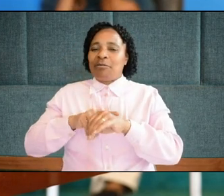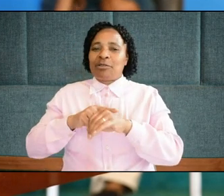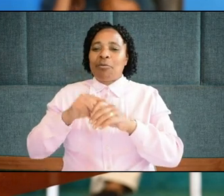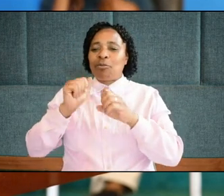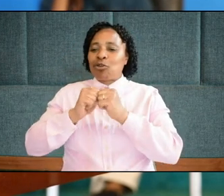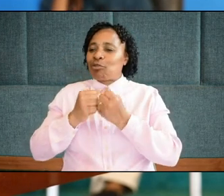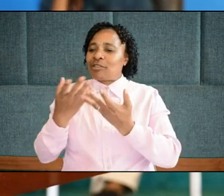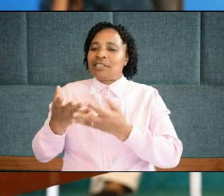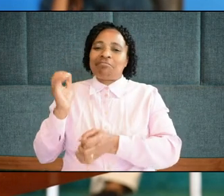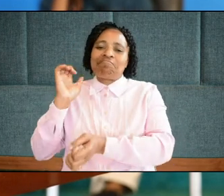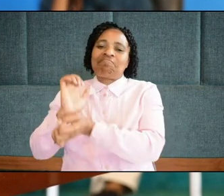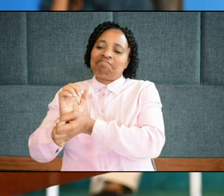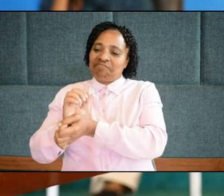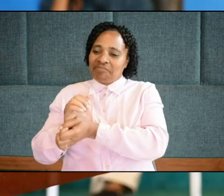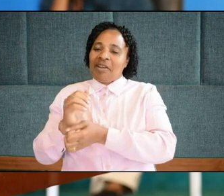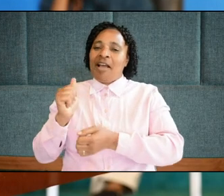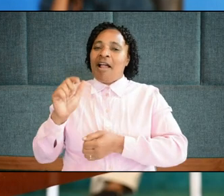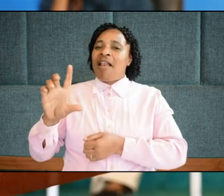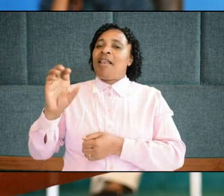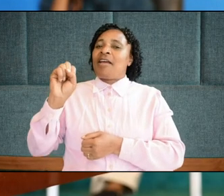Alexa.